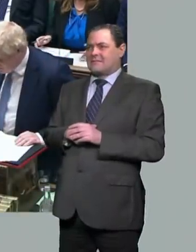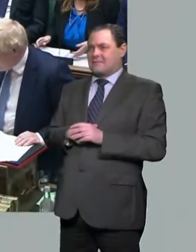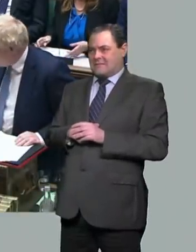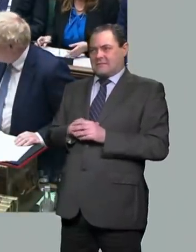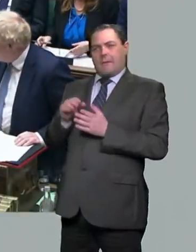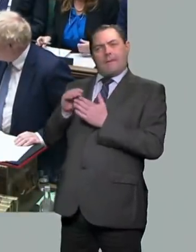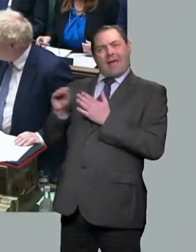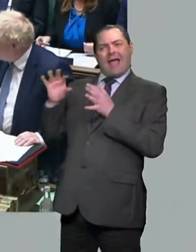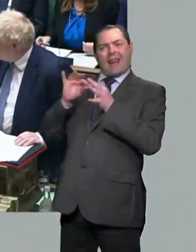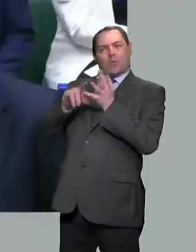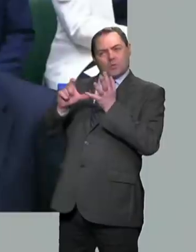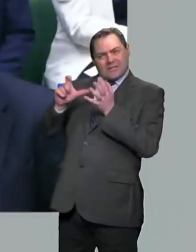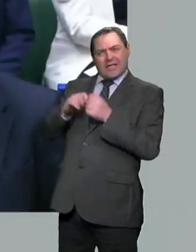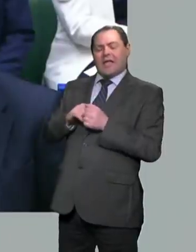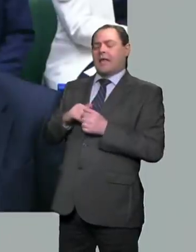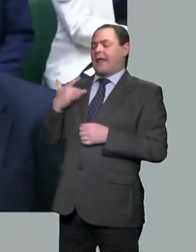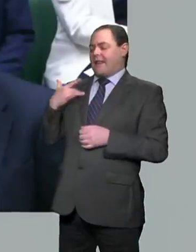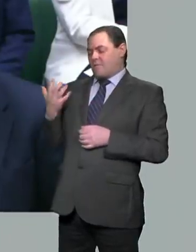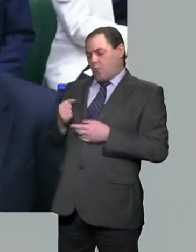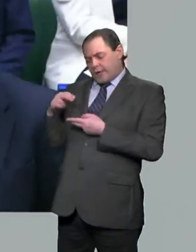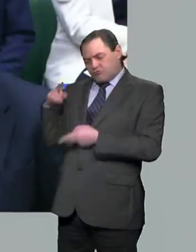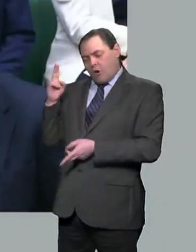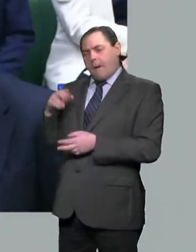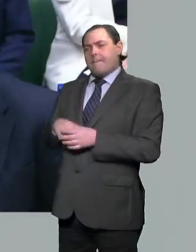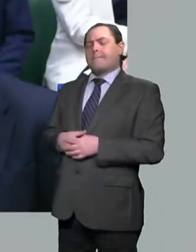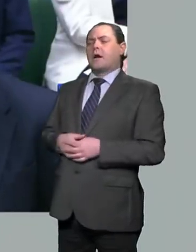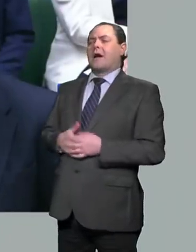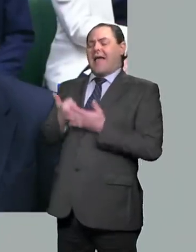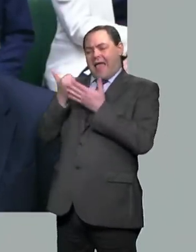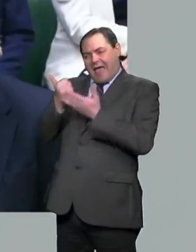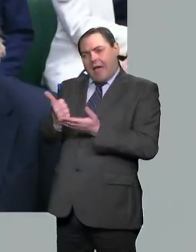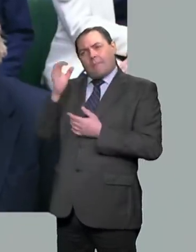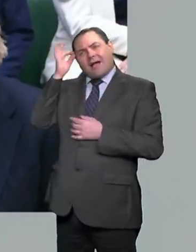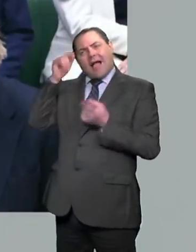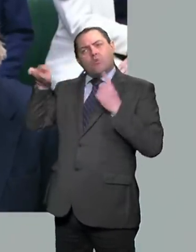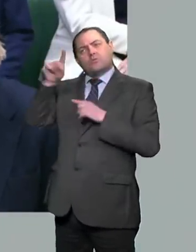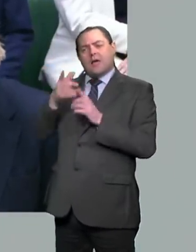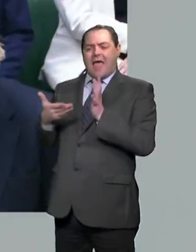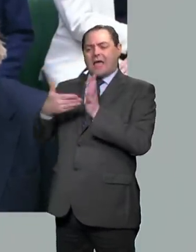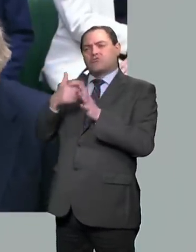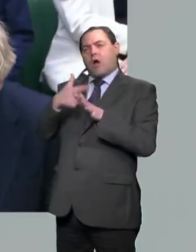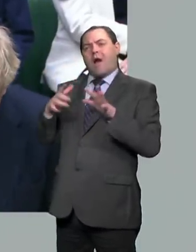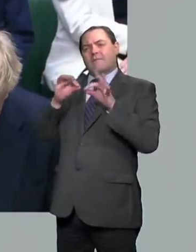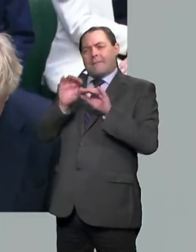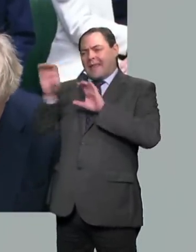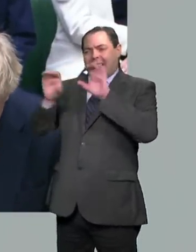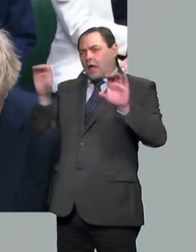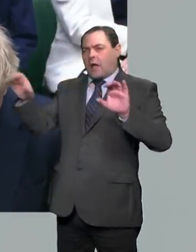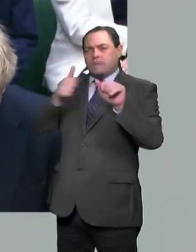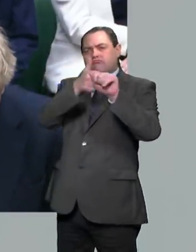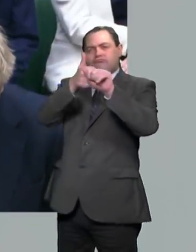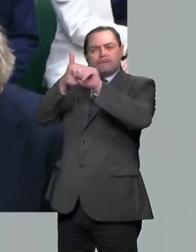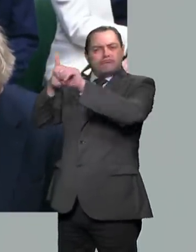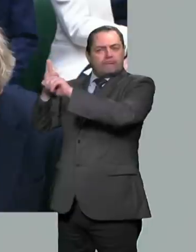effectively pay, lifting the living wage, Mr. Speaker, helping councils with another £500 million for those who are